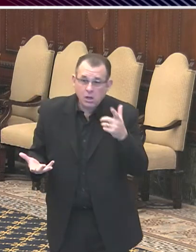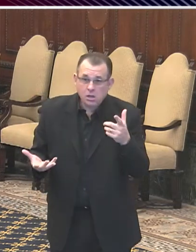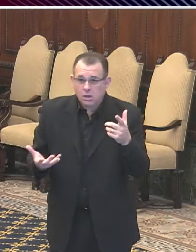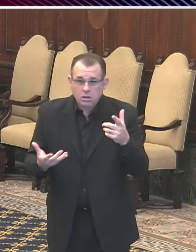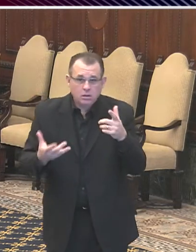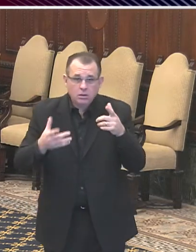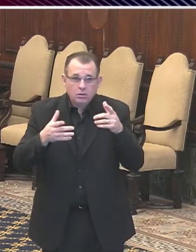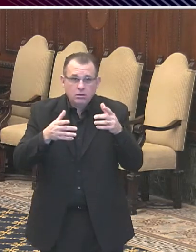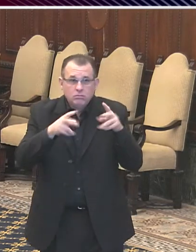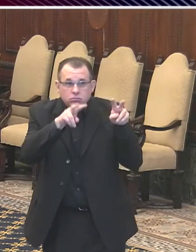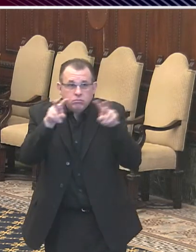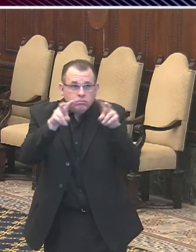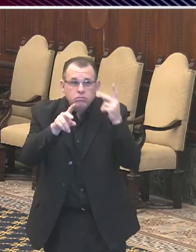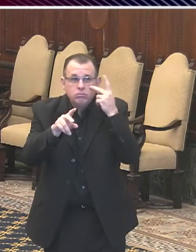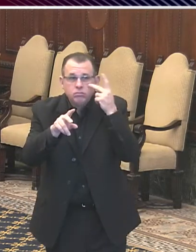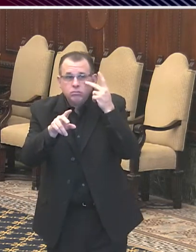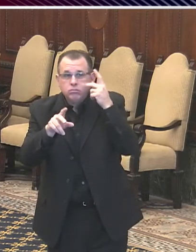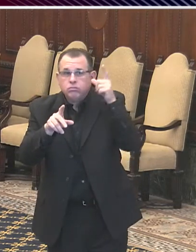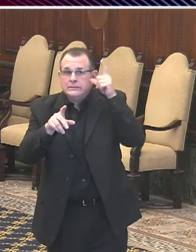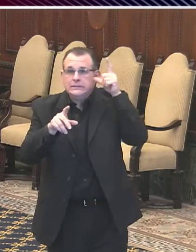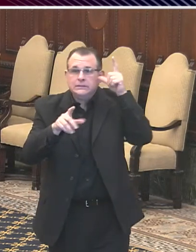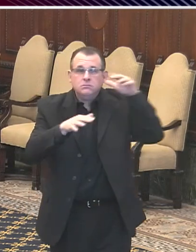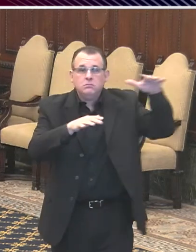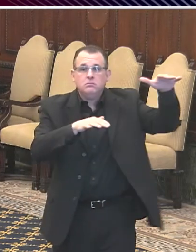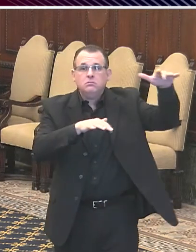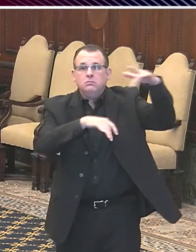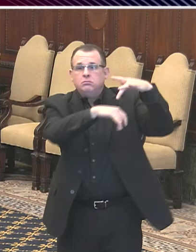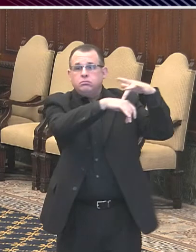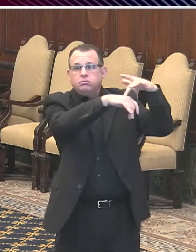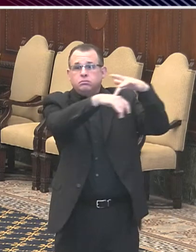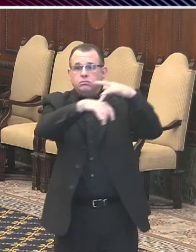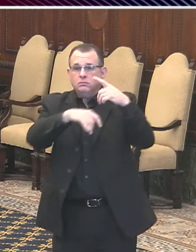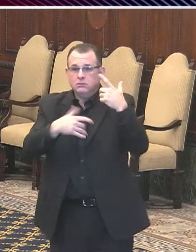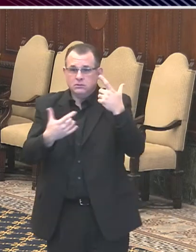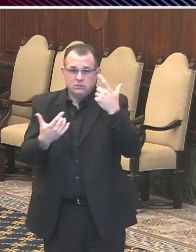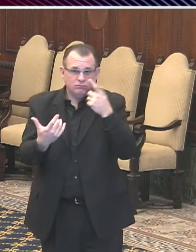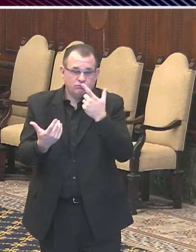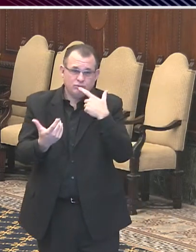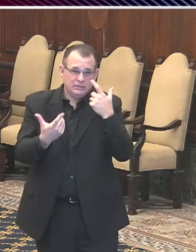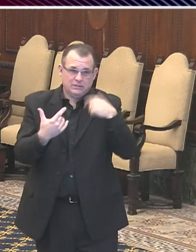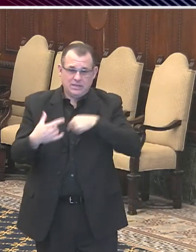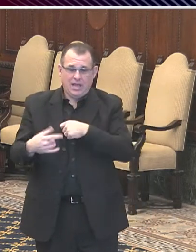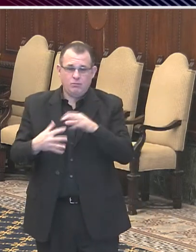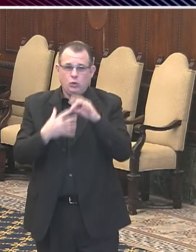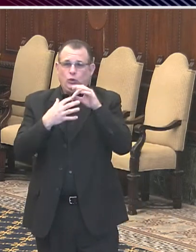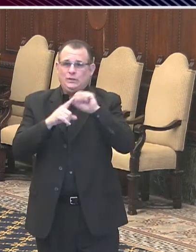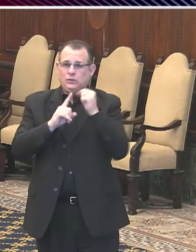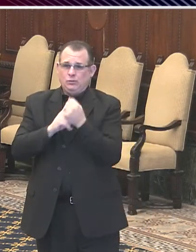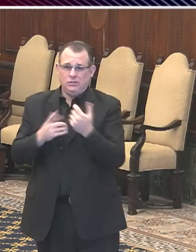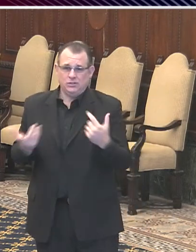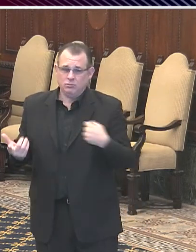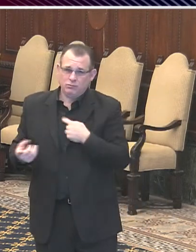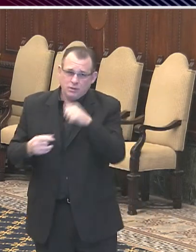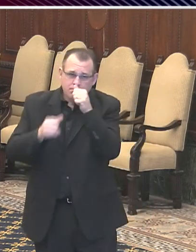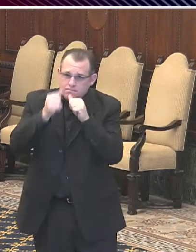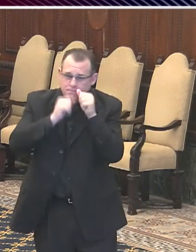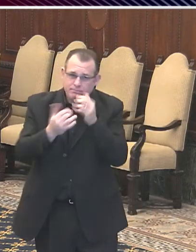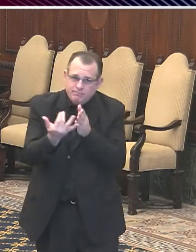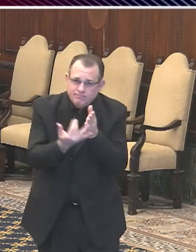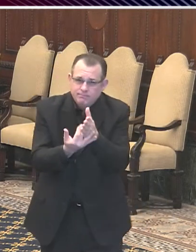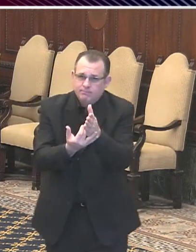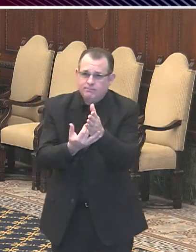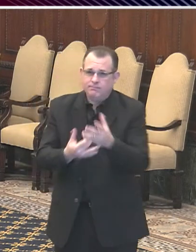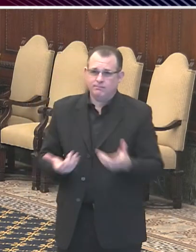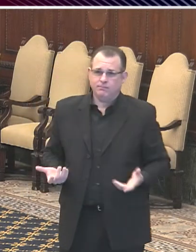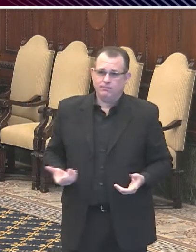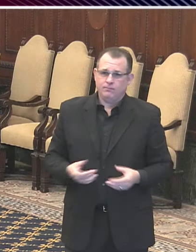but I think we have a unique situation, and we'll make do.